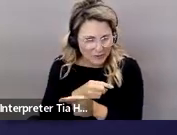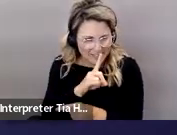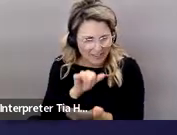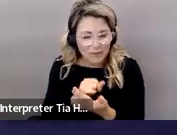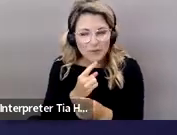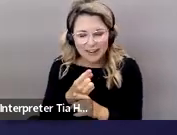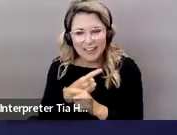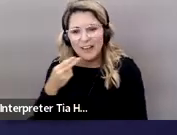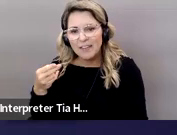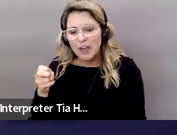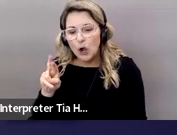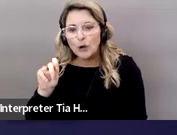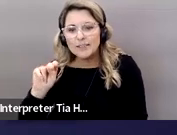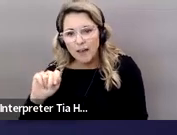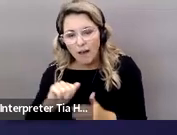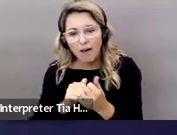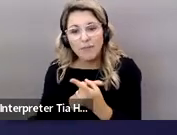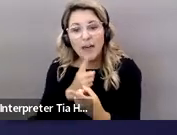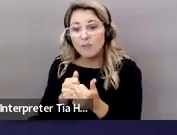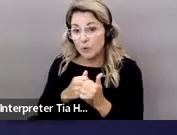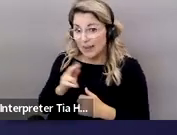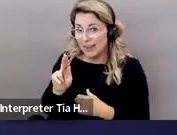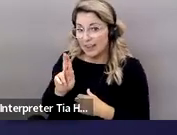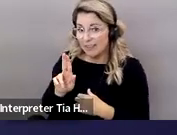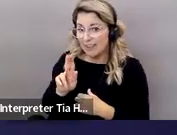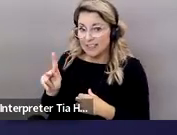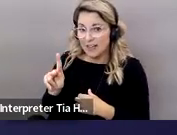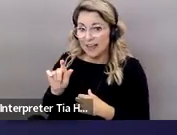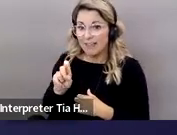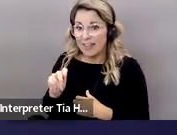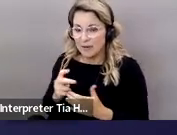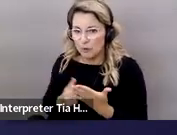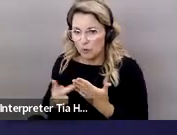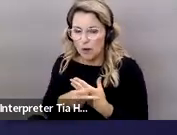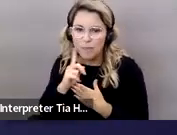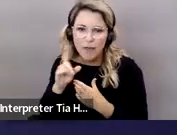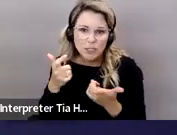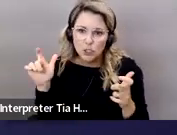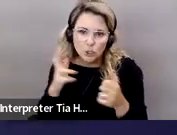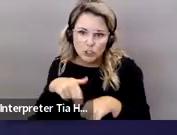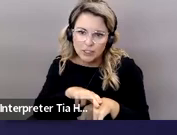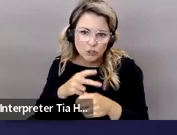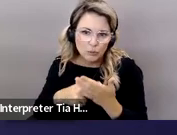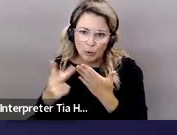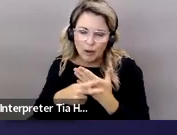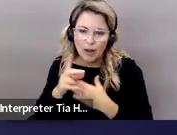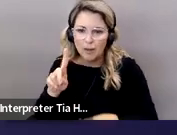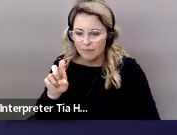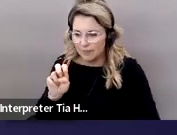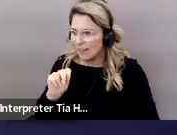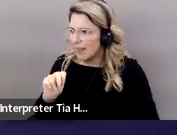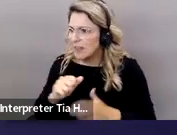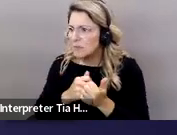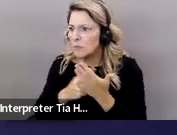a HRSA grant to have our Kentucky LEND program, which is a large national program. There are LEND programs across the